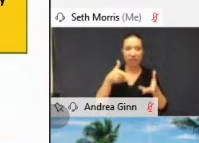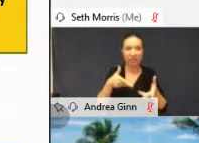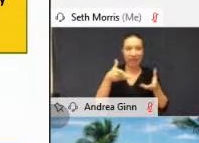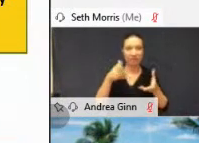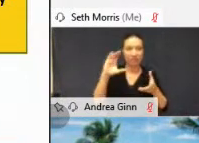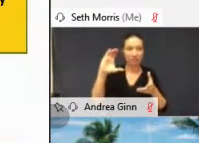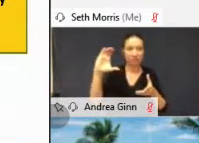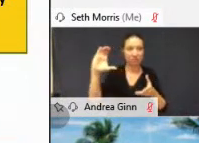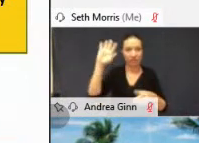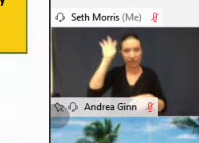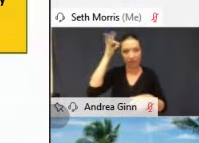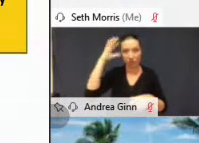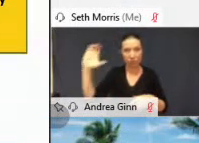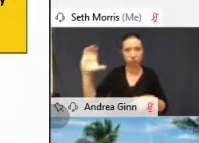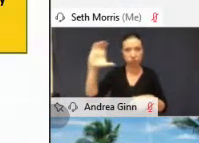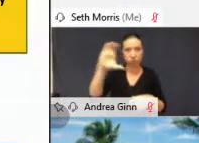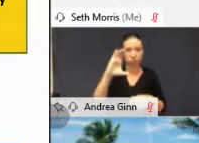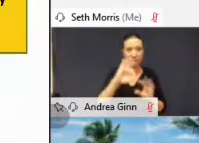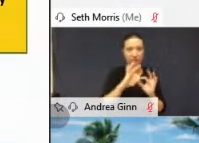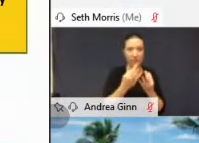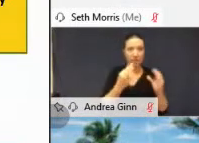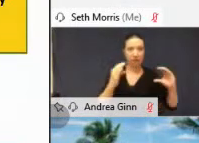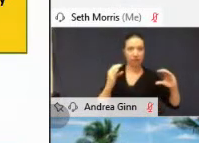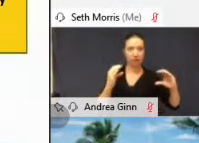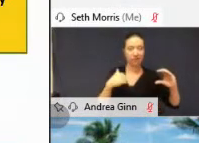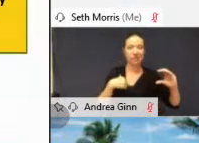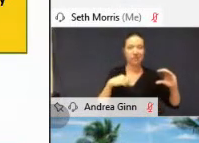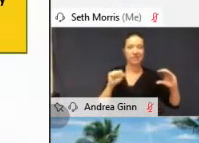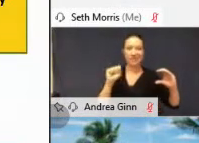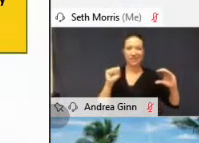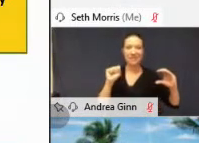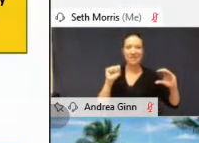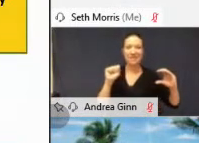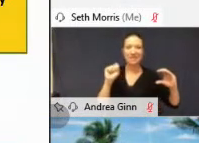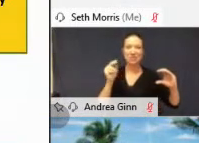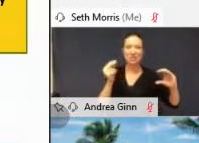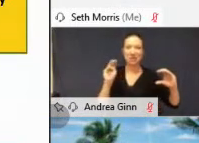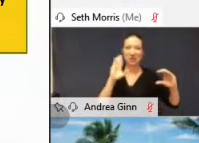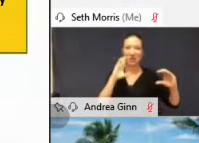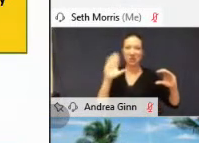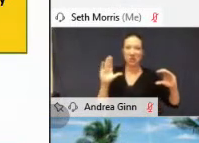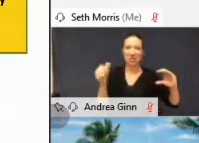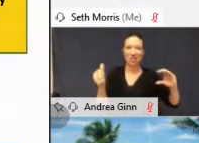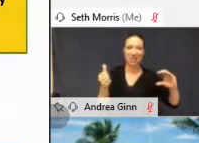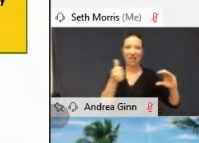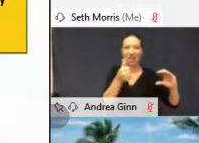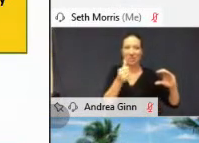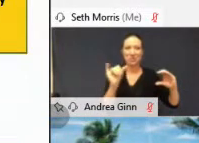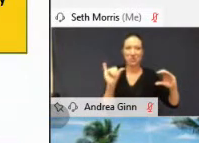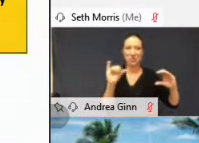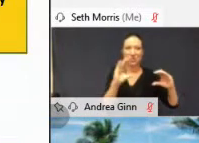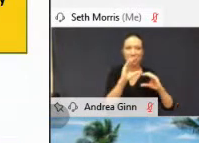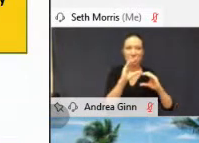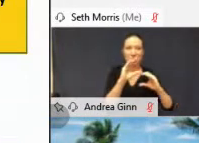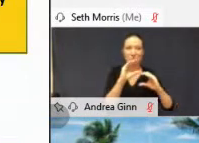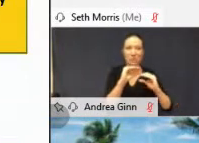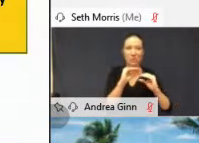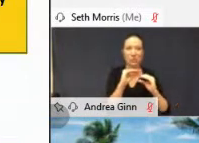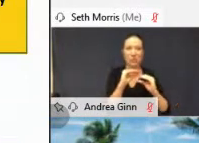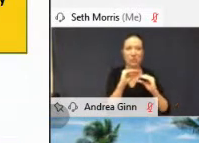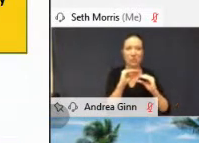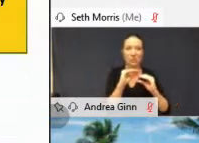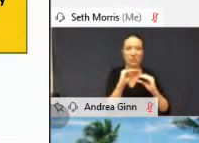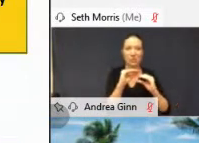with the family, and we're going to kick in some state-funded assistance to help lower your costs. And so,